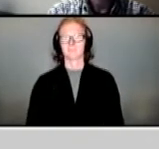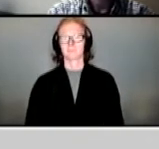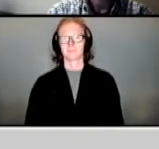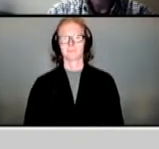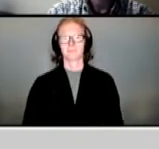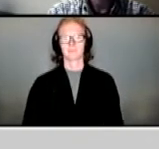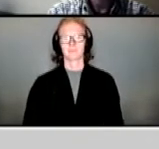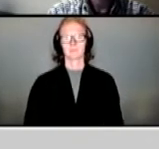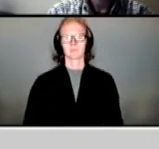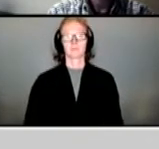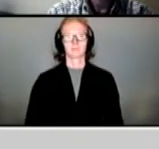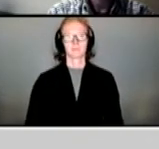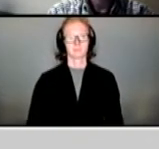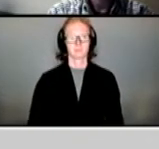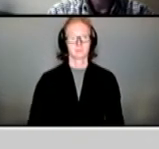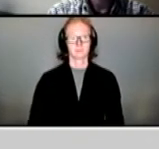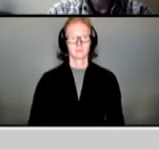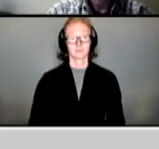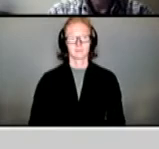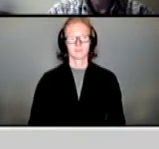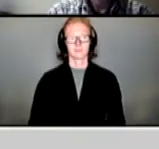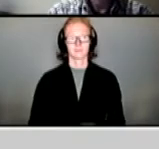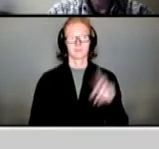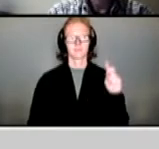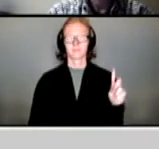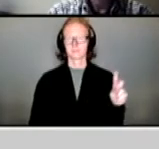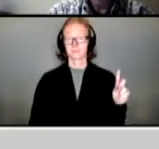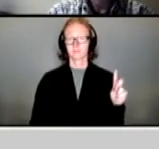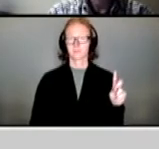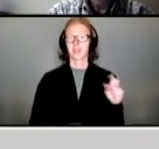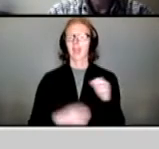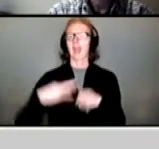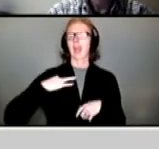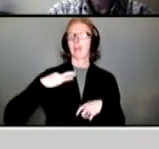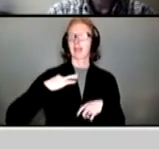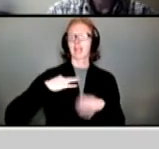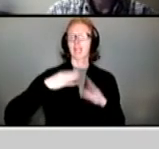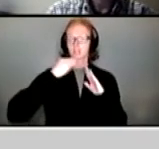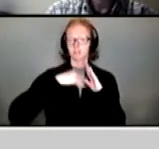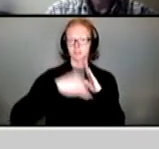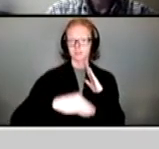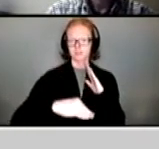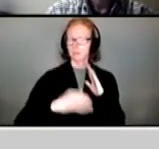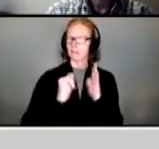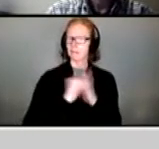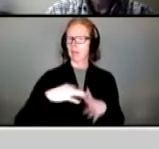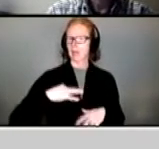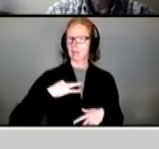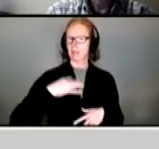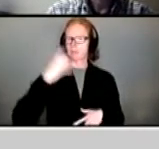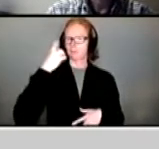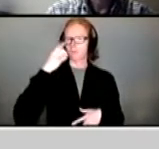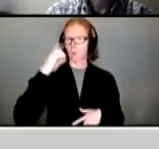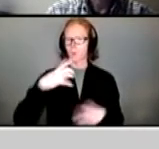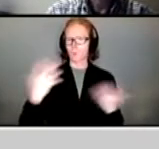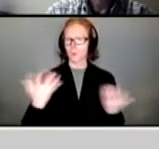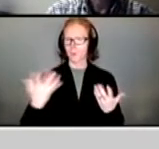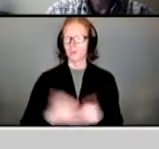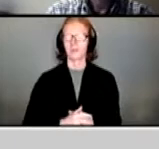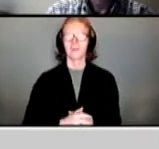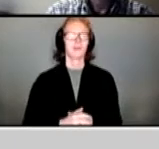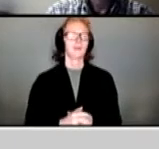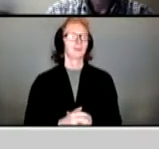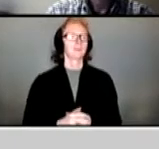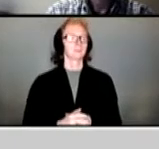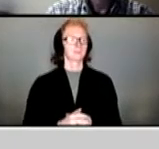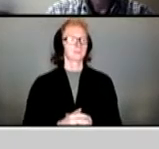circulated applications, and in those applications, we're hoping that we